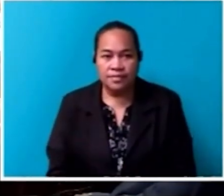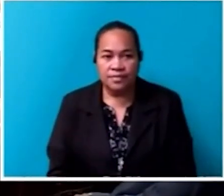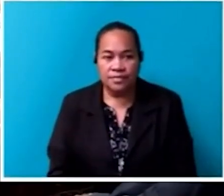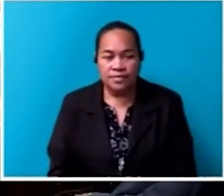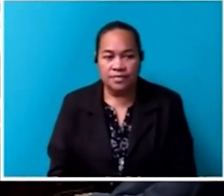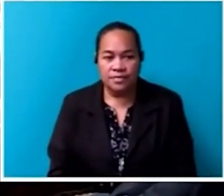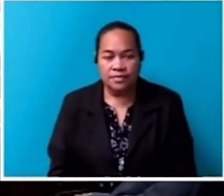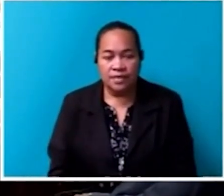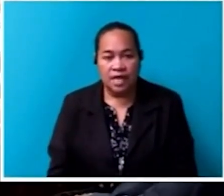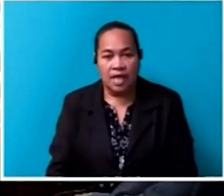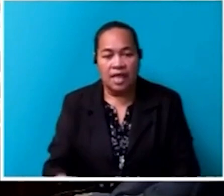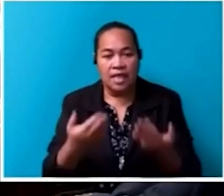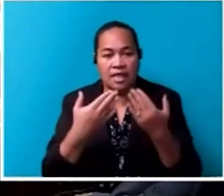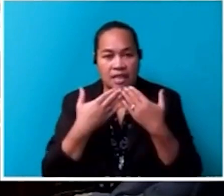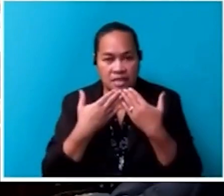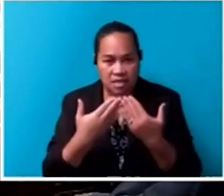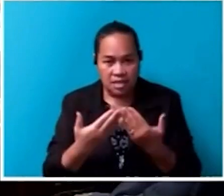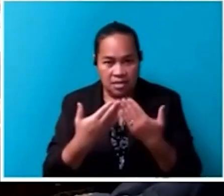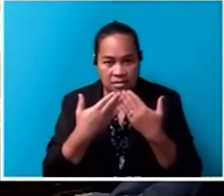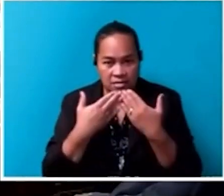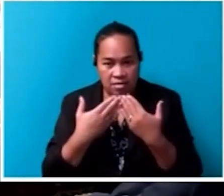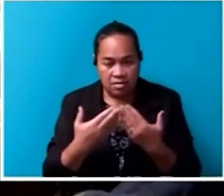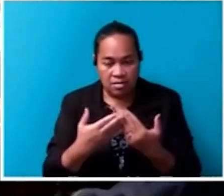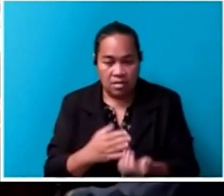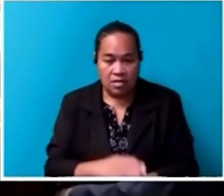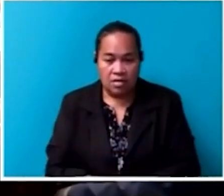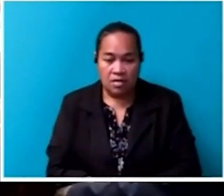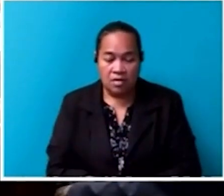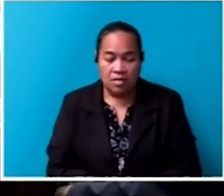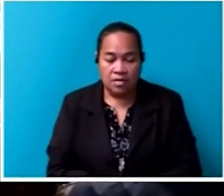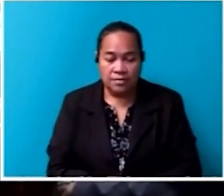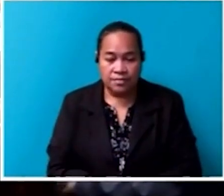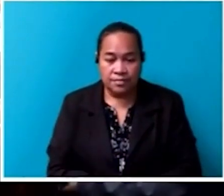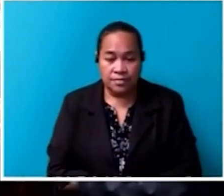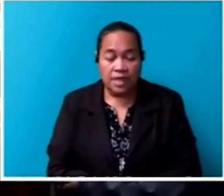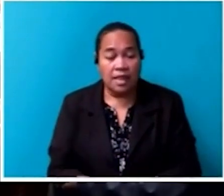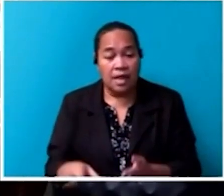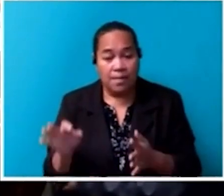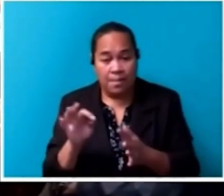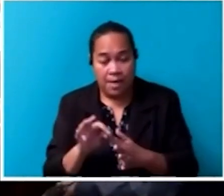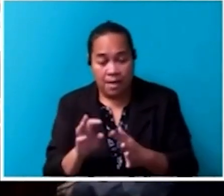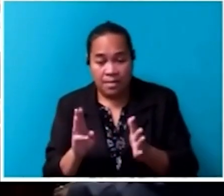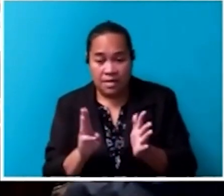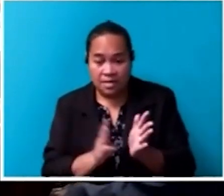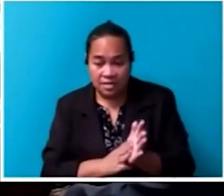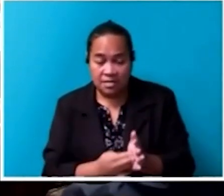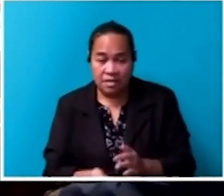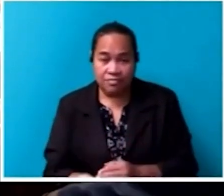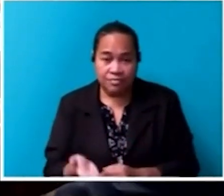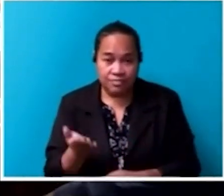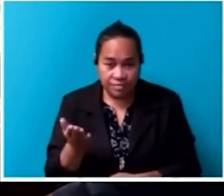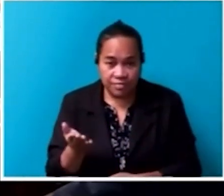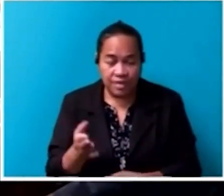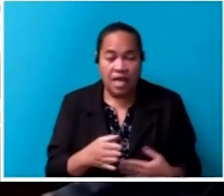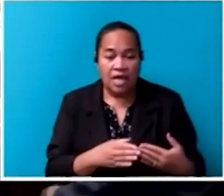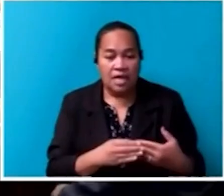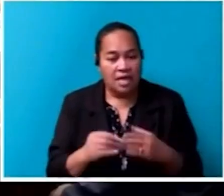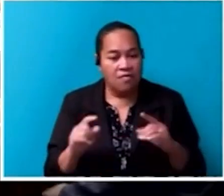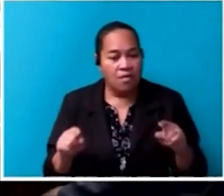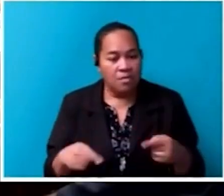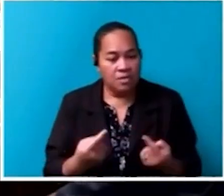Thank you, Honorable Speaker. Honorable Speaker, the Honorable Prime Minister, Honorable Leader of the